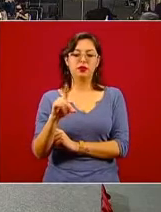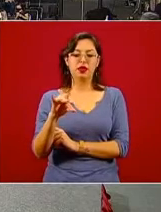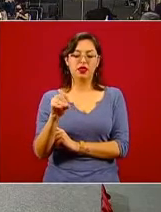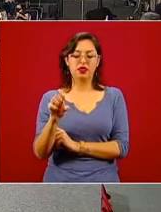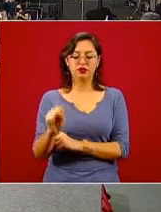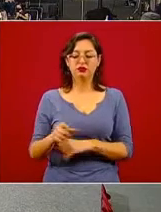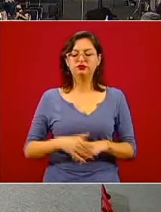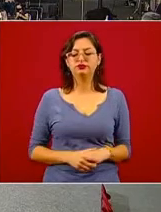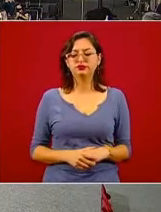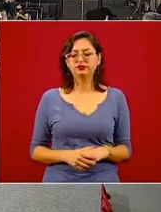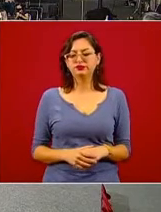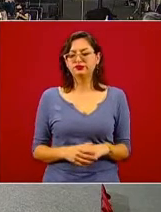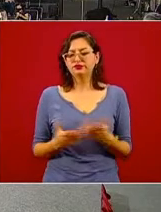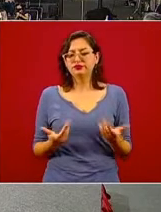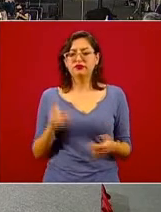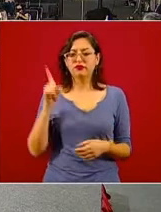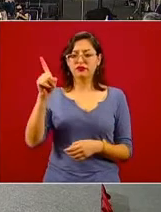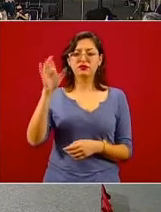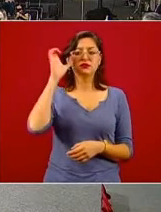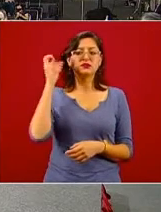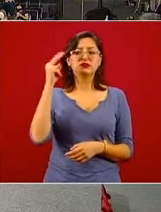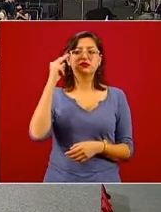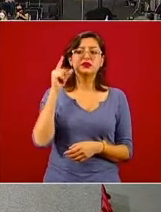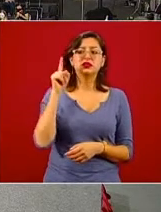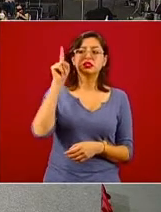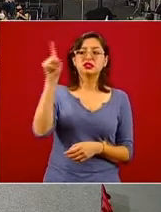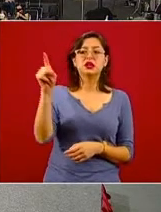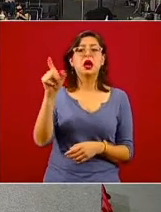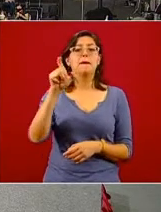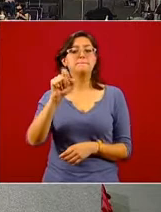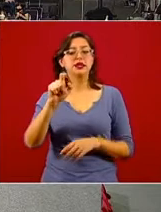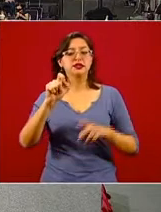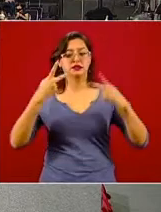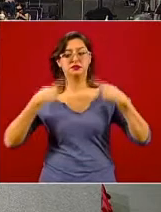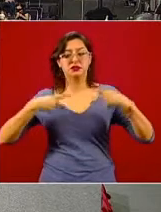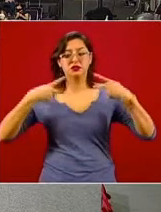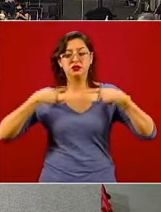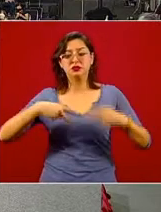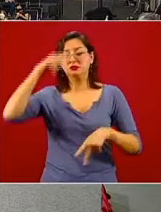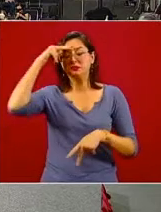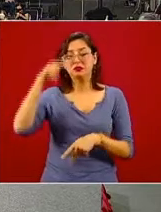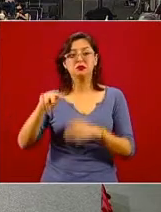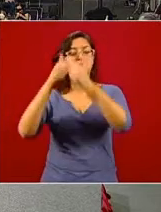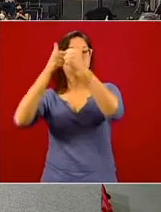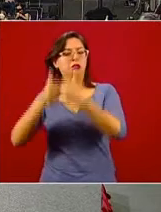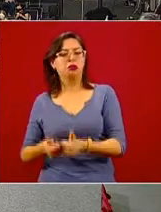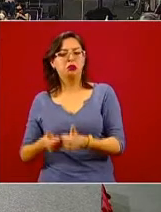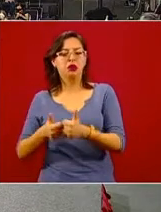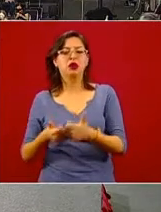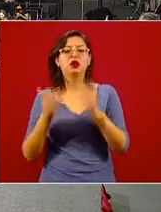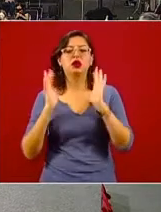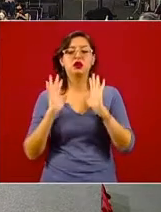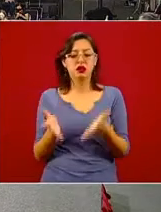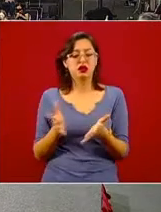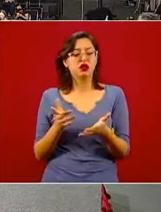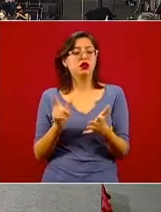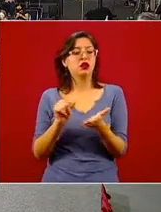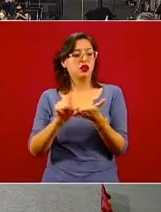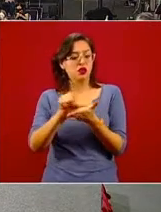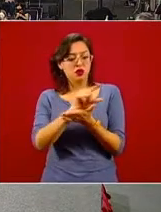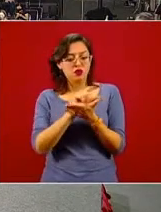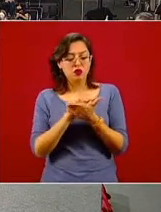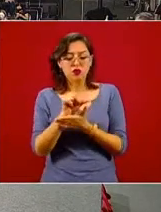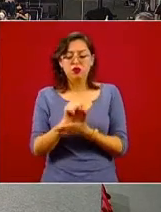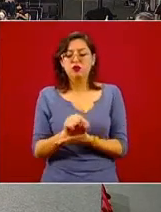que se Multimedios encuentran Televisión, varados this en is Chile. Paula Betancourt. Ellos refieren que ya There is a estuvieron en case for comunicación incluso a over través de 20 ellos con la Mexicans that are Cancillería, stranded